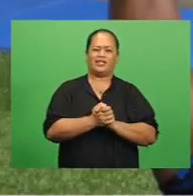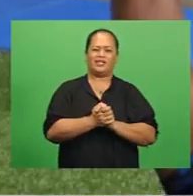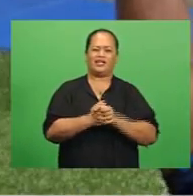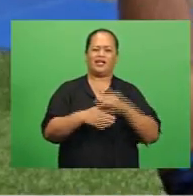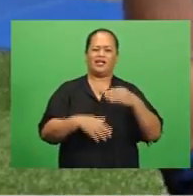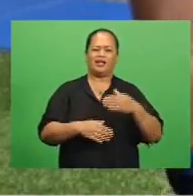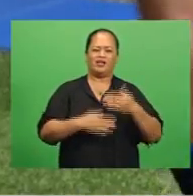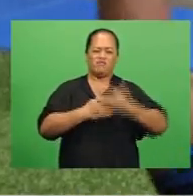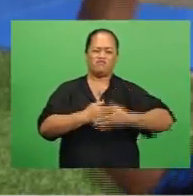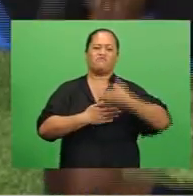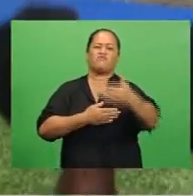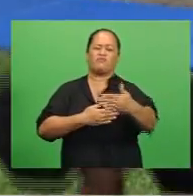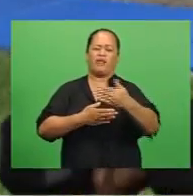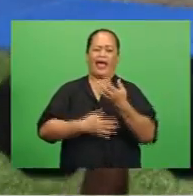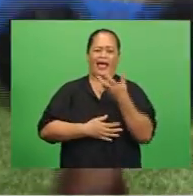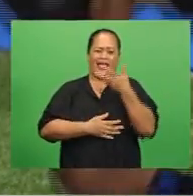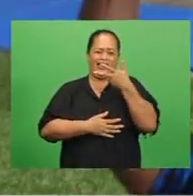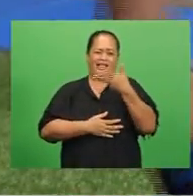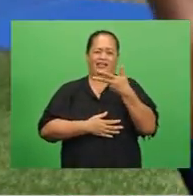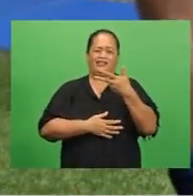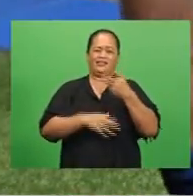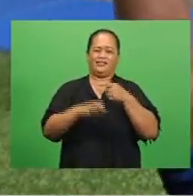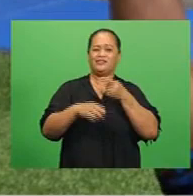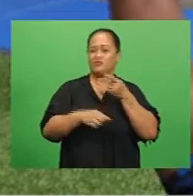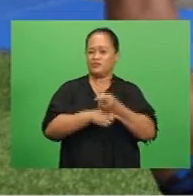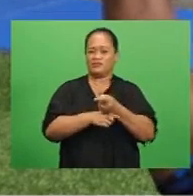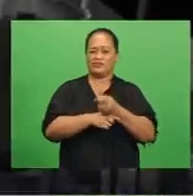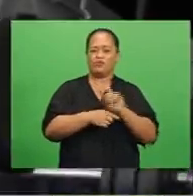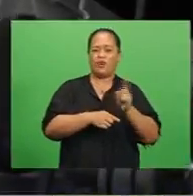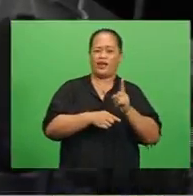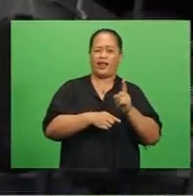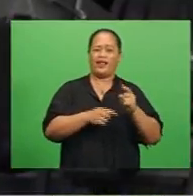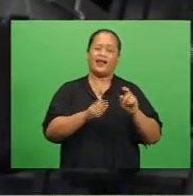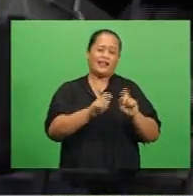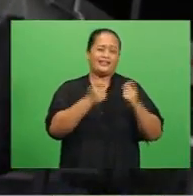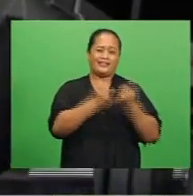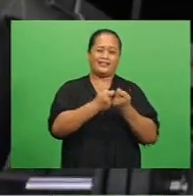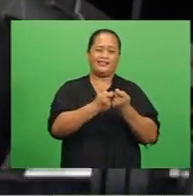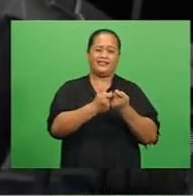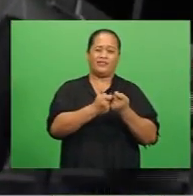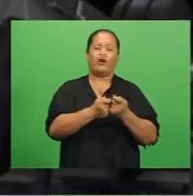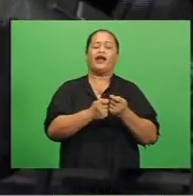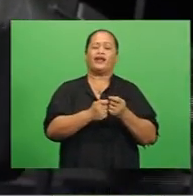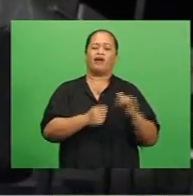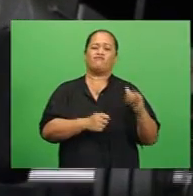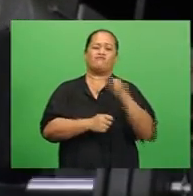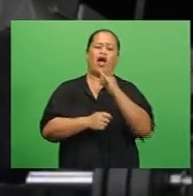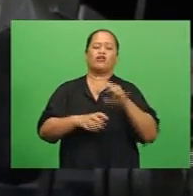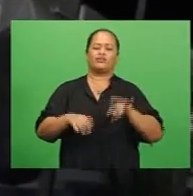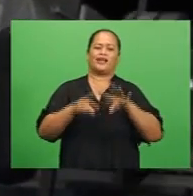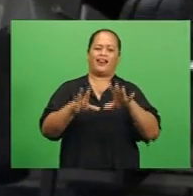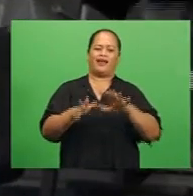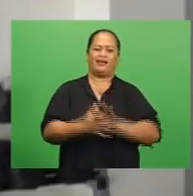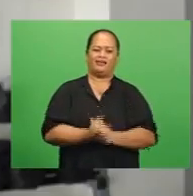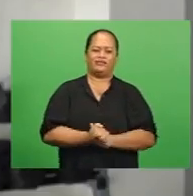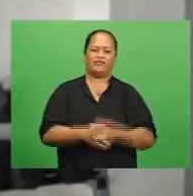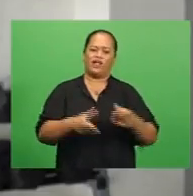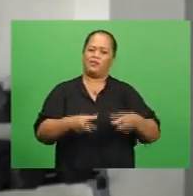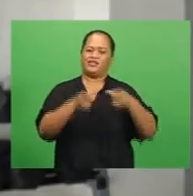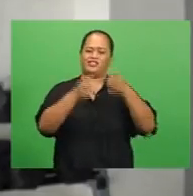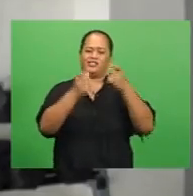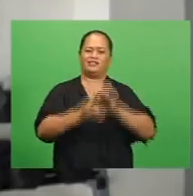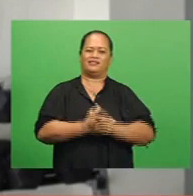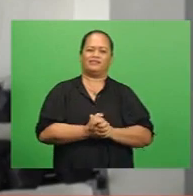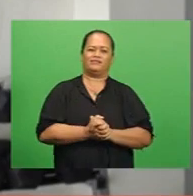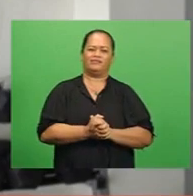will be crucial, especially with the side leaving for Australia later this month in preparation for the competition. We are all